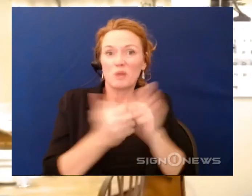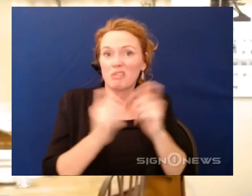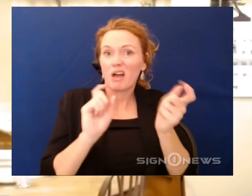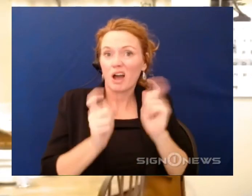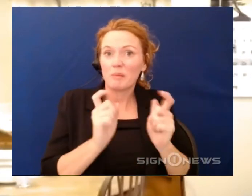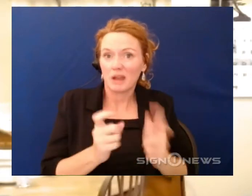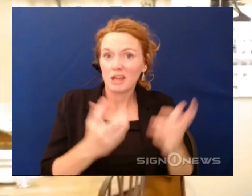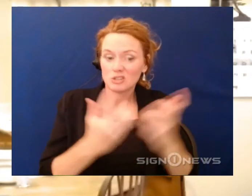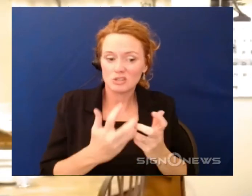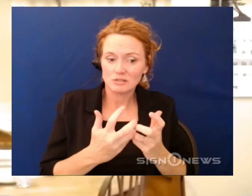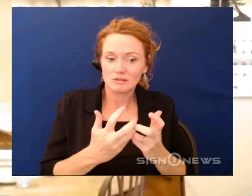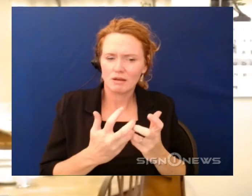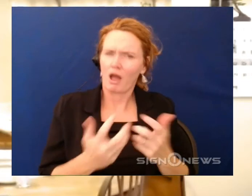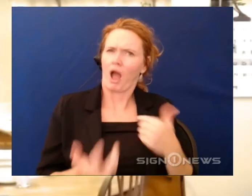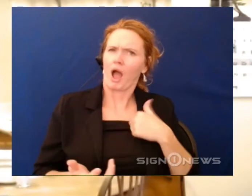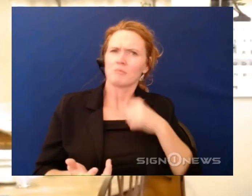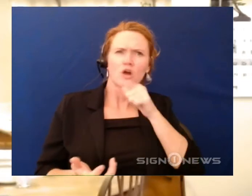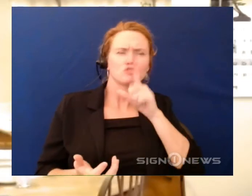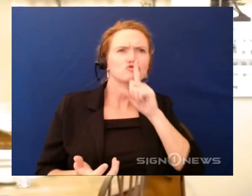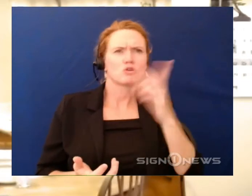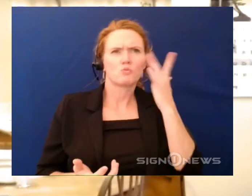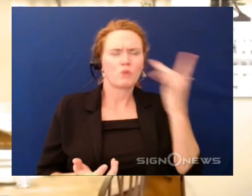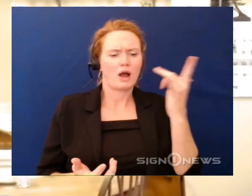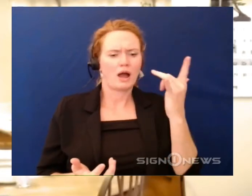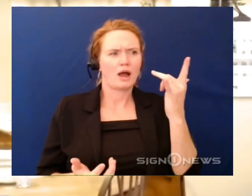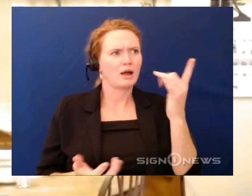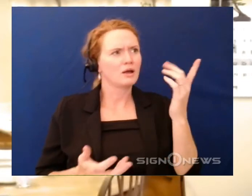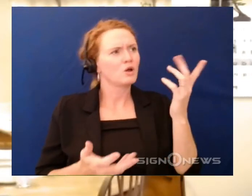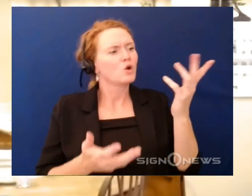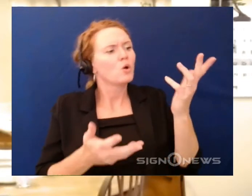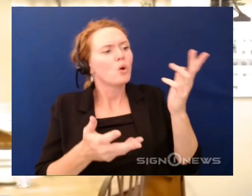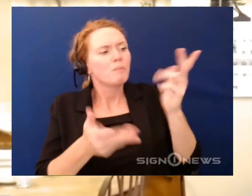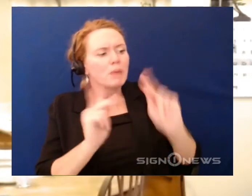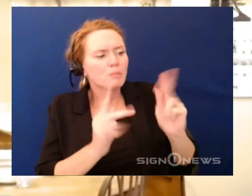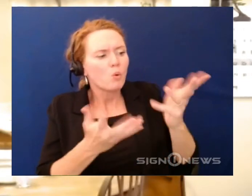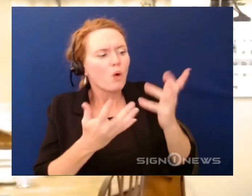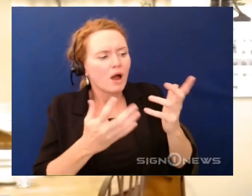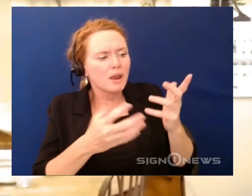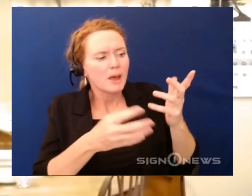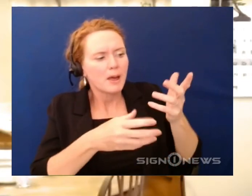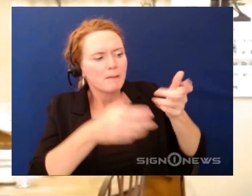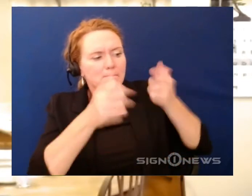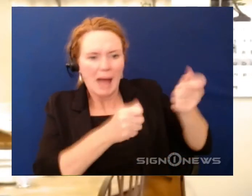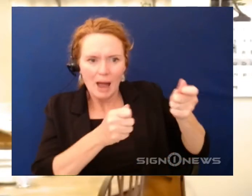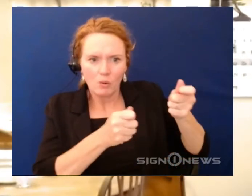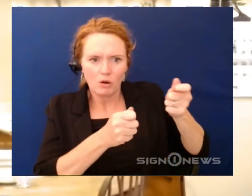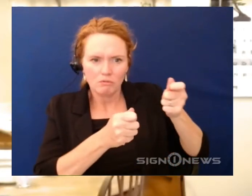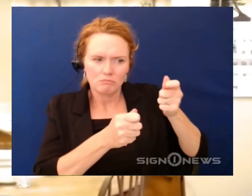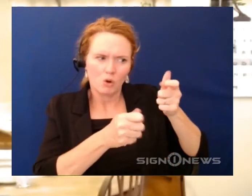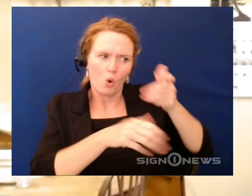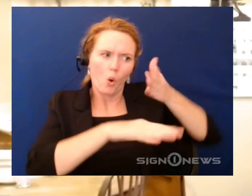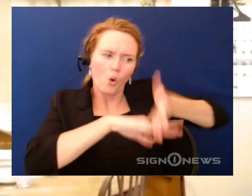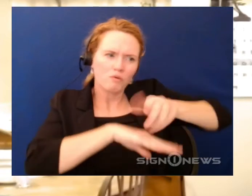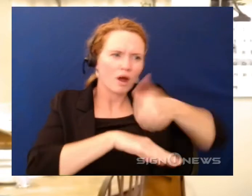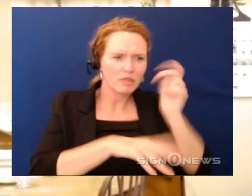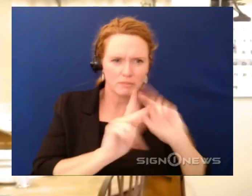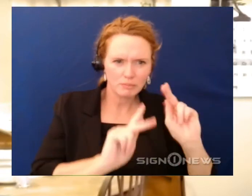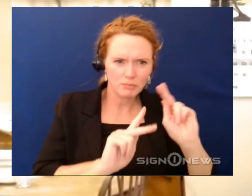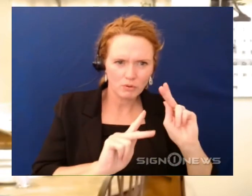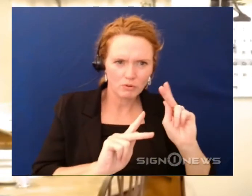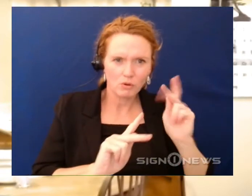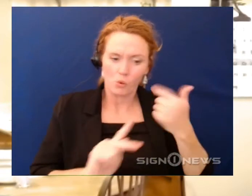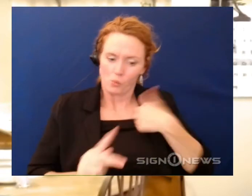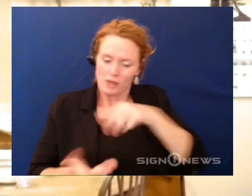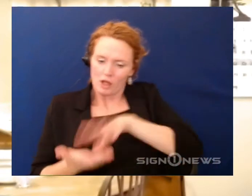don't understand why I want power over someone else. We learned from our mistake, like everyone else.